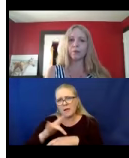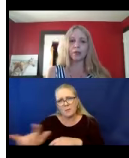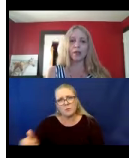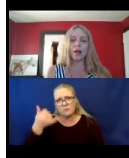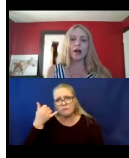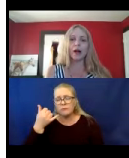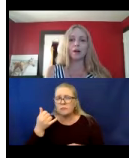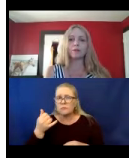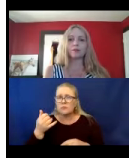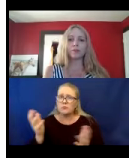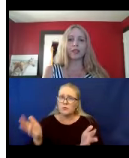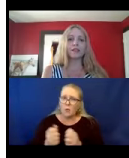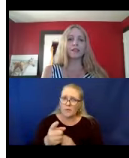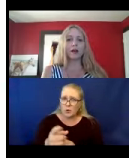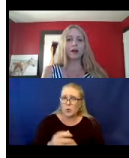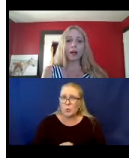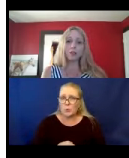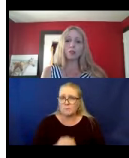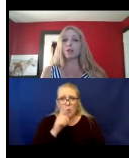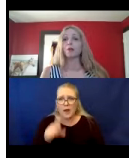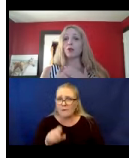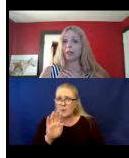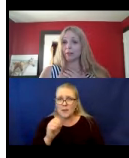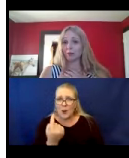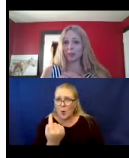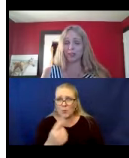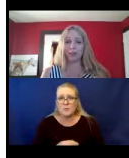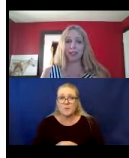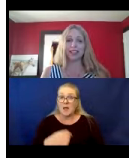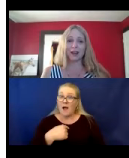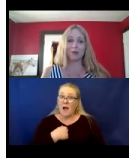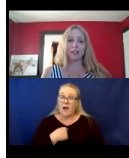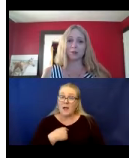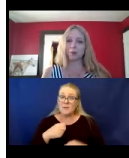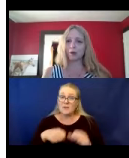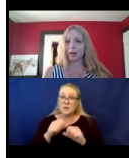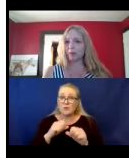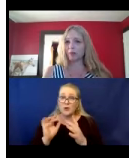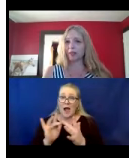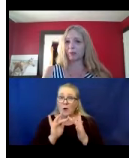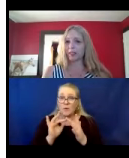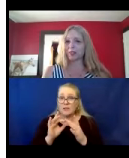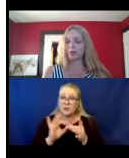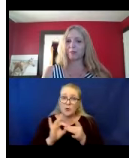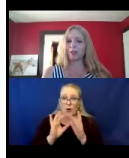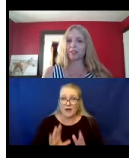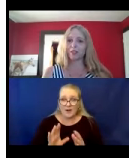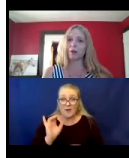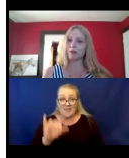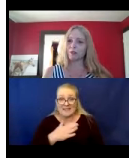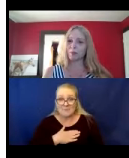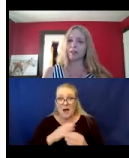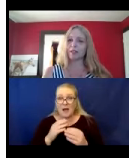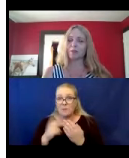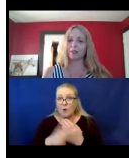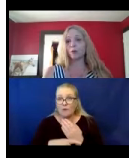alone. I'm the social outreach coordinator, as we mentioned in the beginning. That's my program. And what I do, as I mentioned, is go